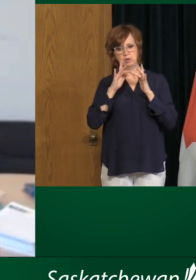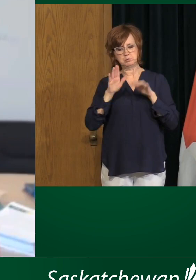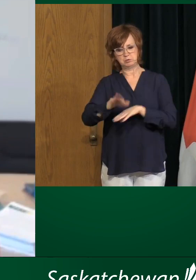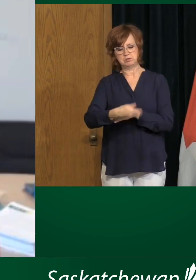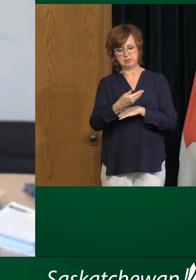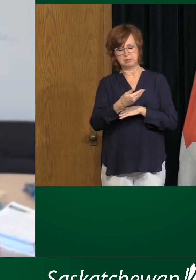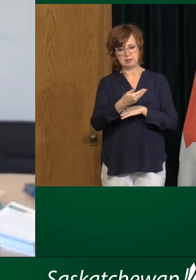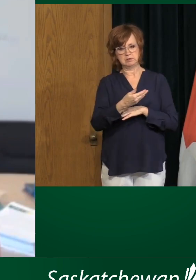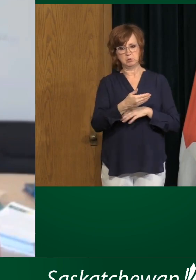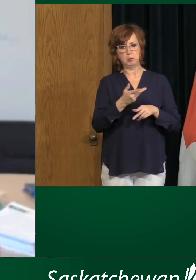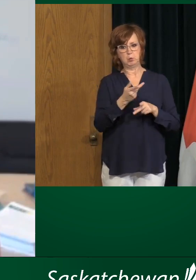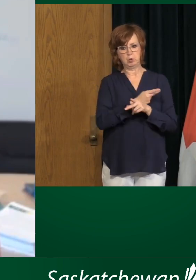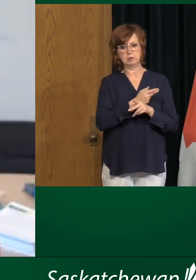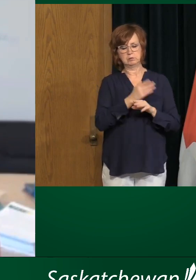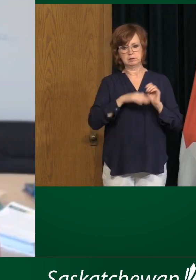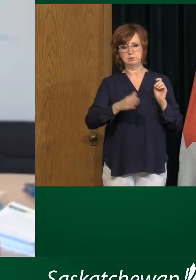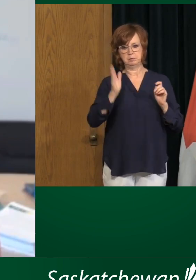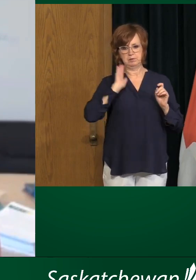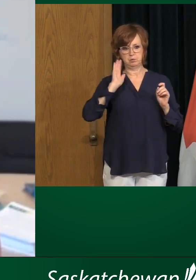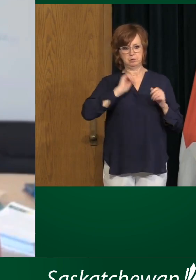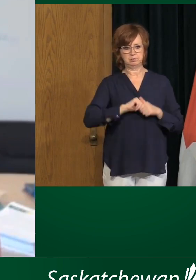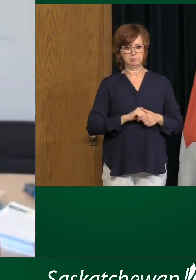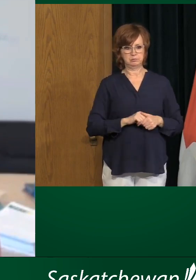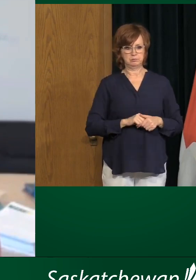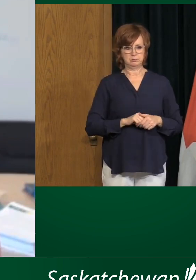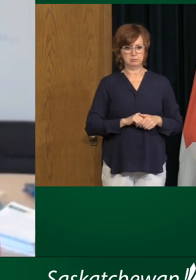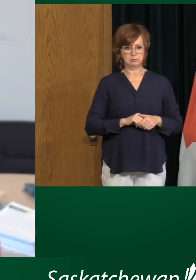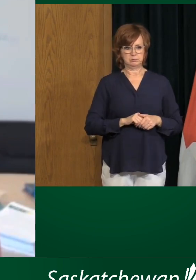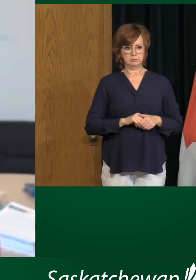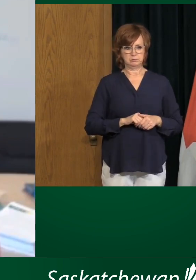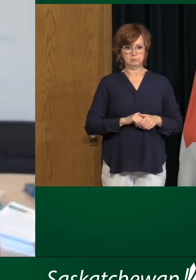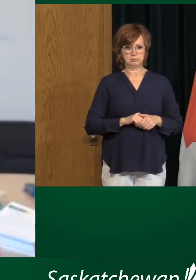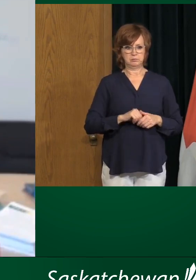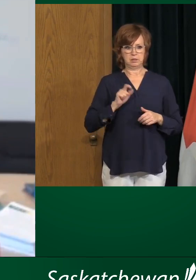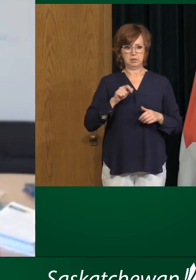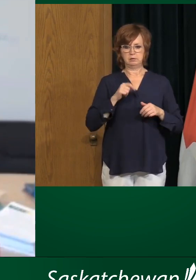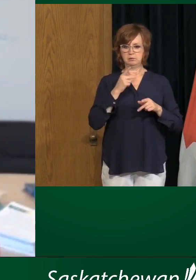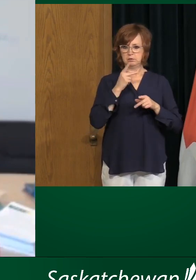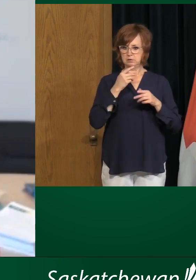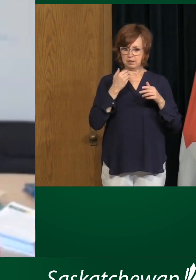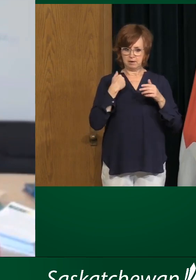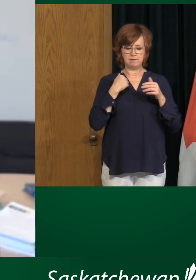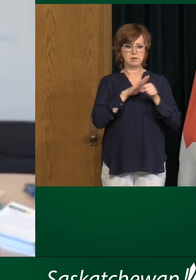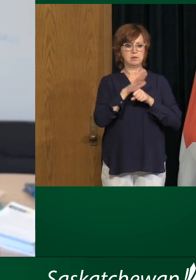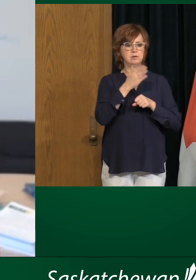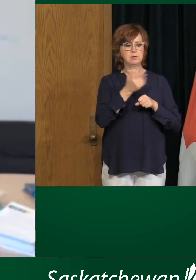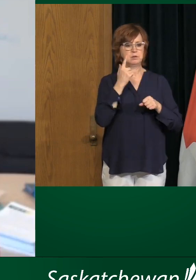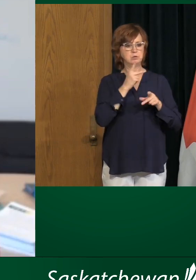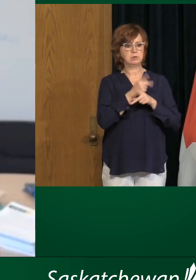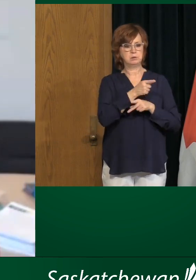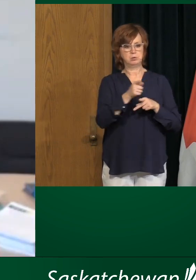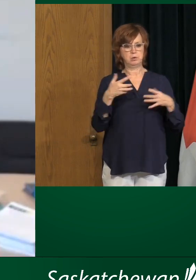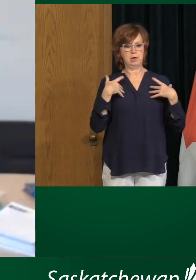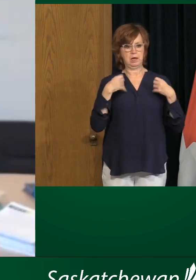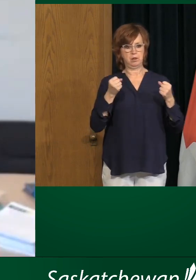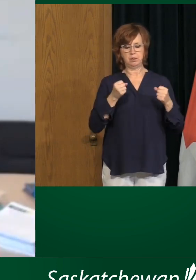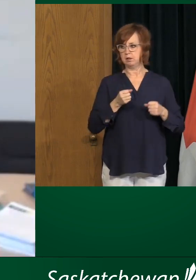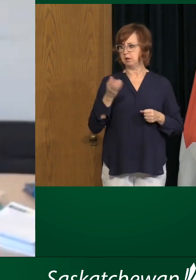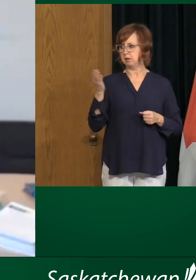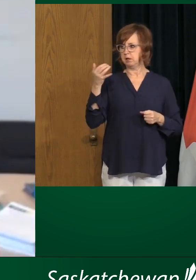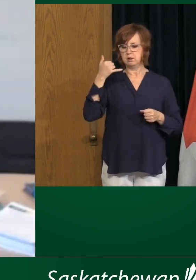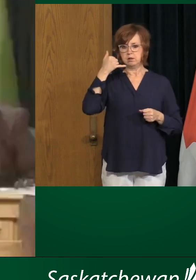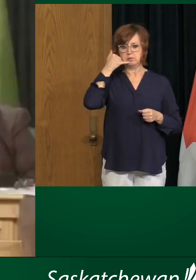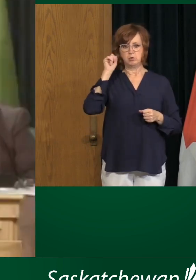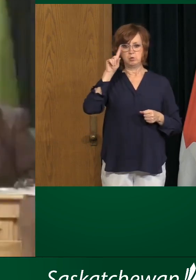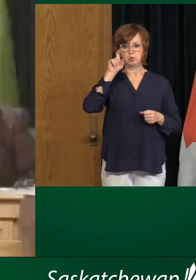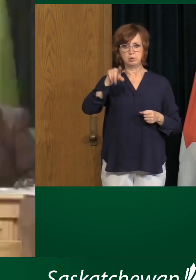access to those things that help keep us all healthy and well. Can we go to the phone lines for a question, please?